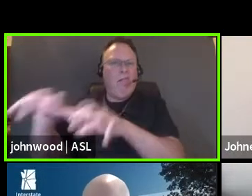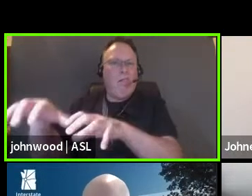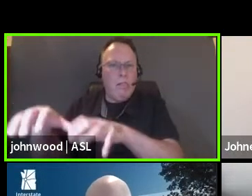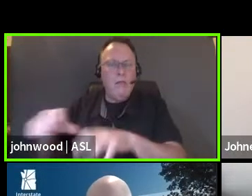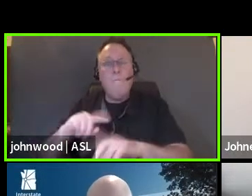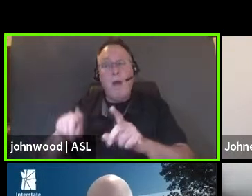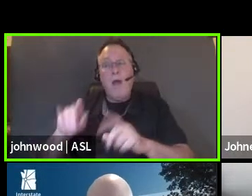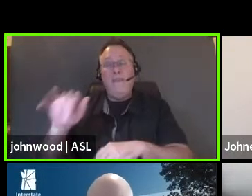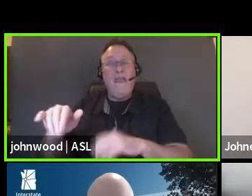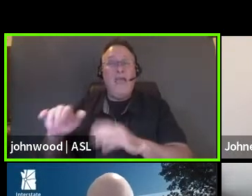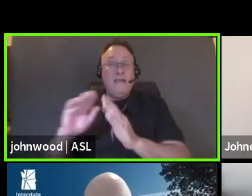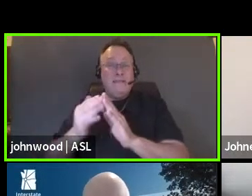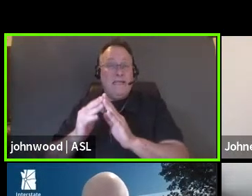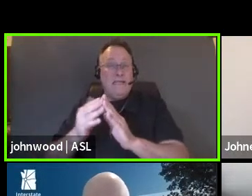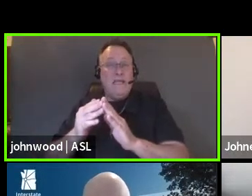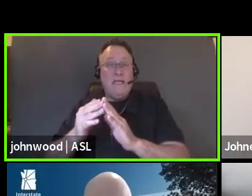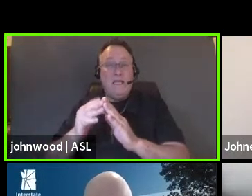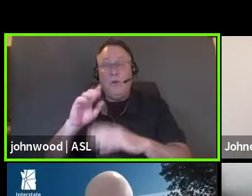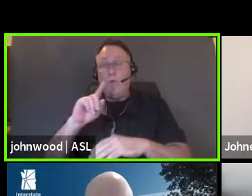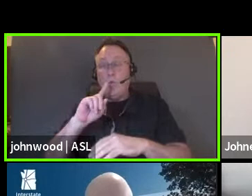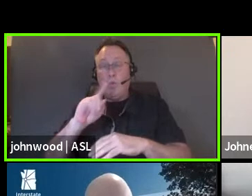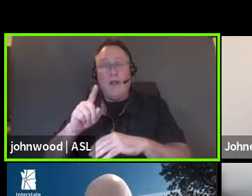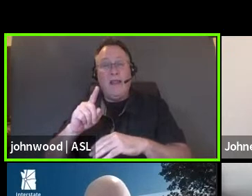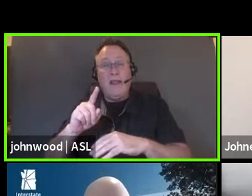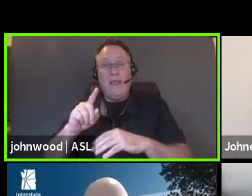that was really designed